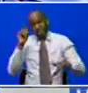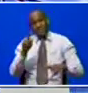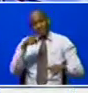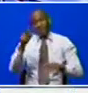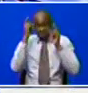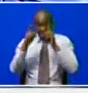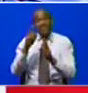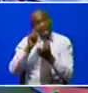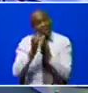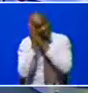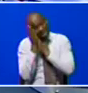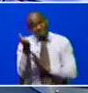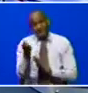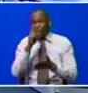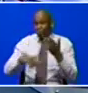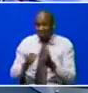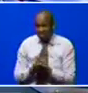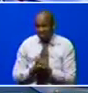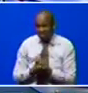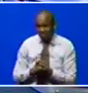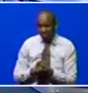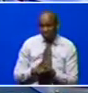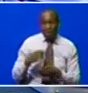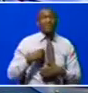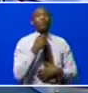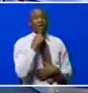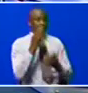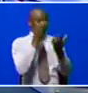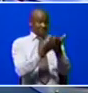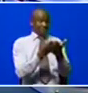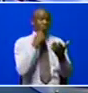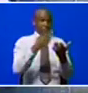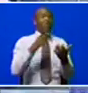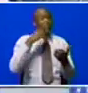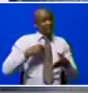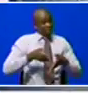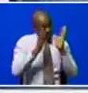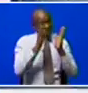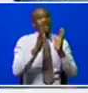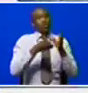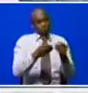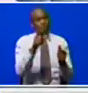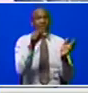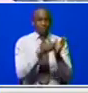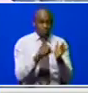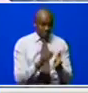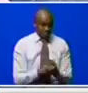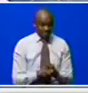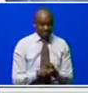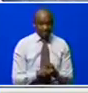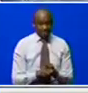in it? No, I think, you know, I would like to suggest that there is a way out of this impasse. Mm-hmm.